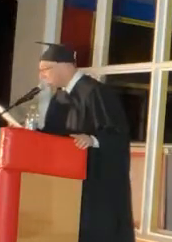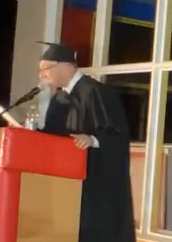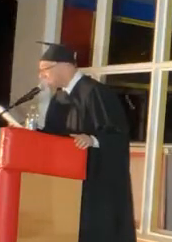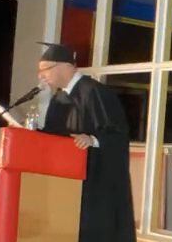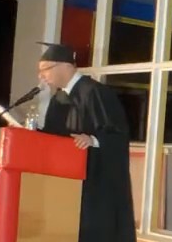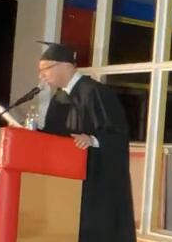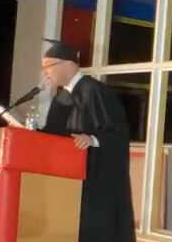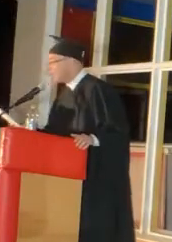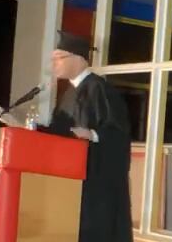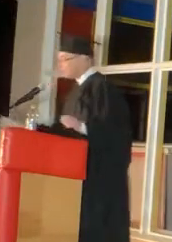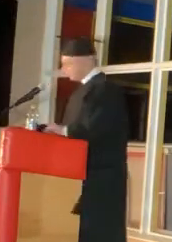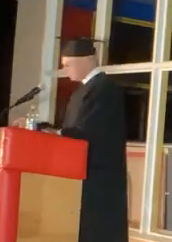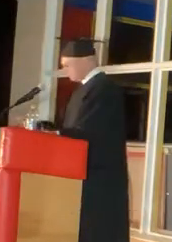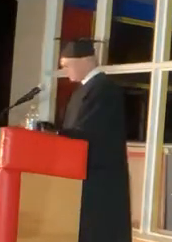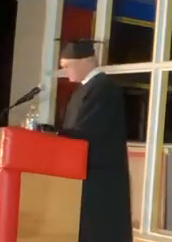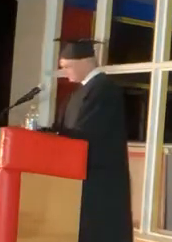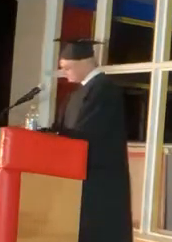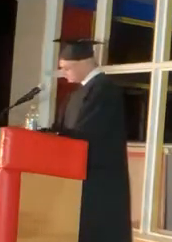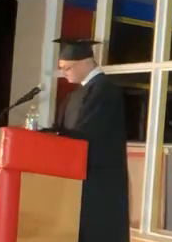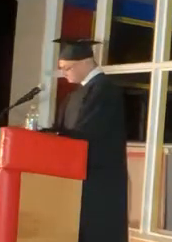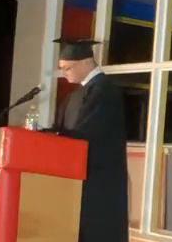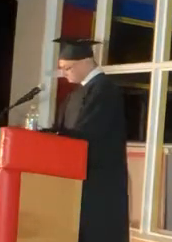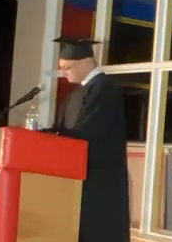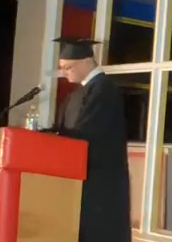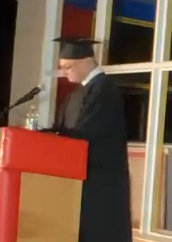Jean Shaw.